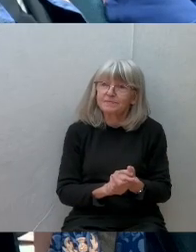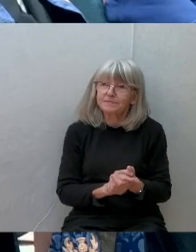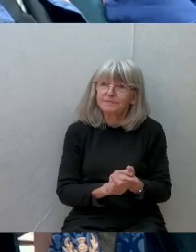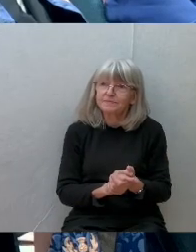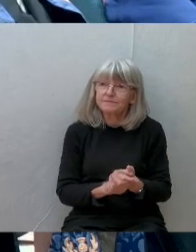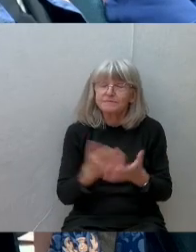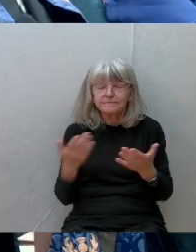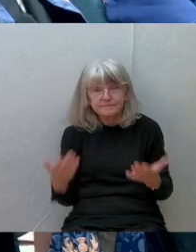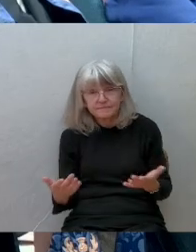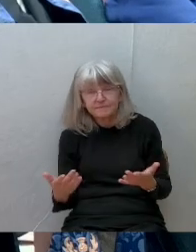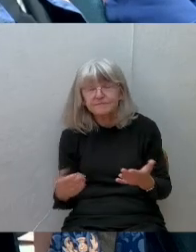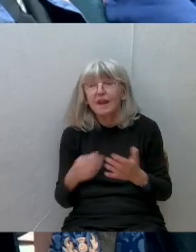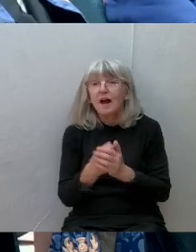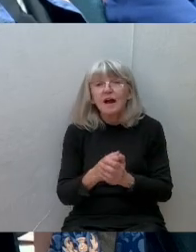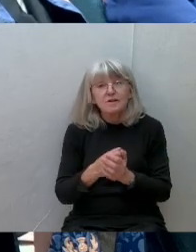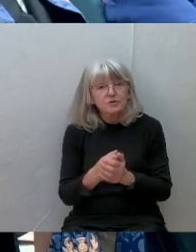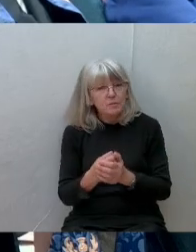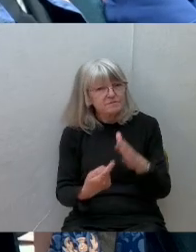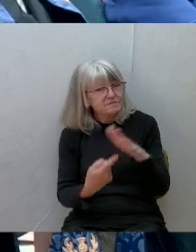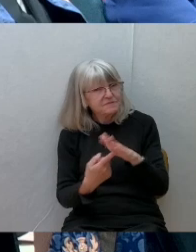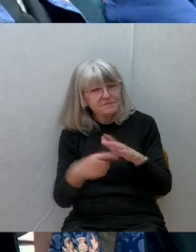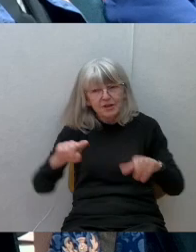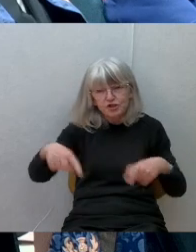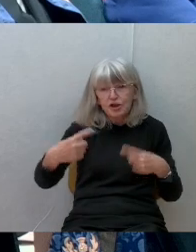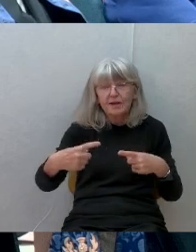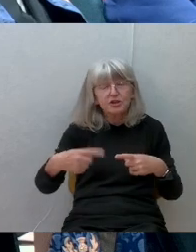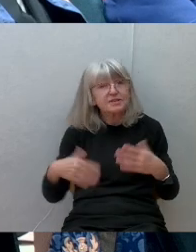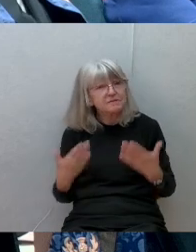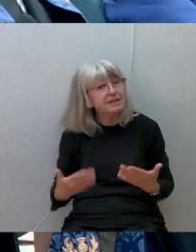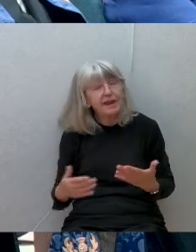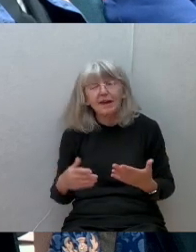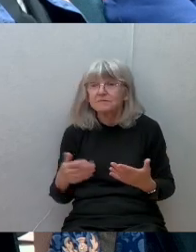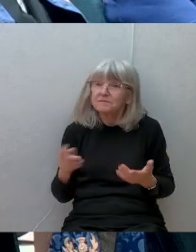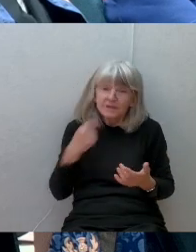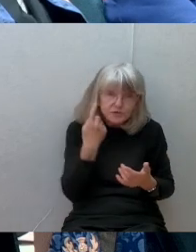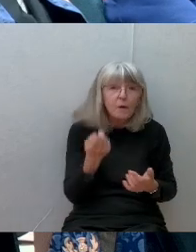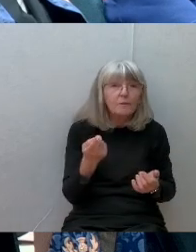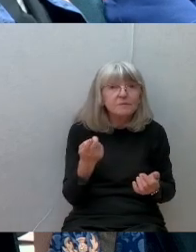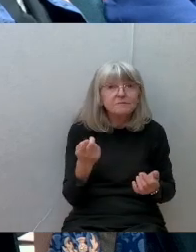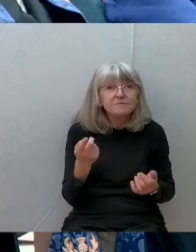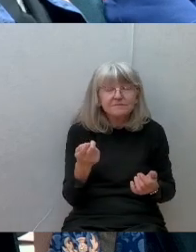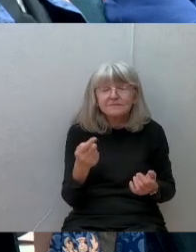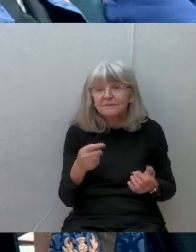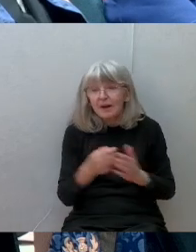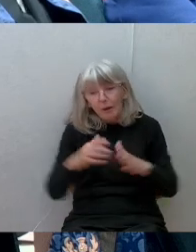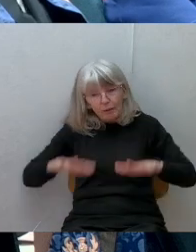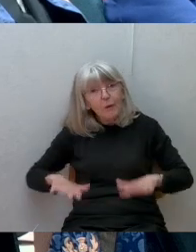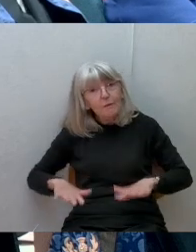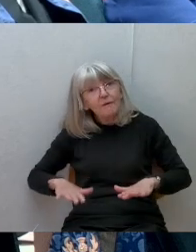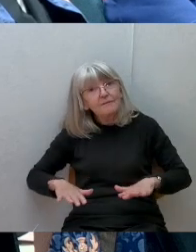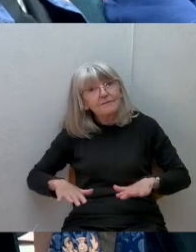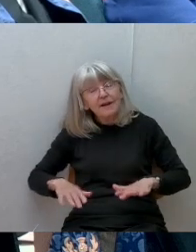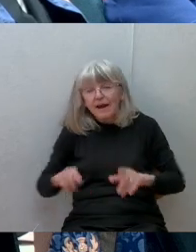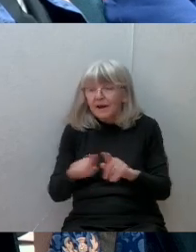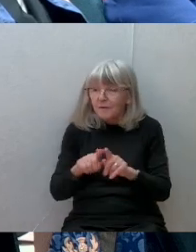In facing the major challenges of today and tomorrow, in these both local and national and